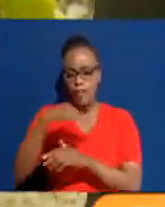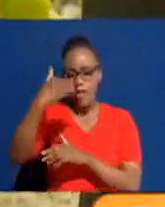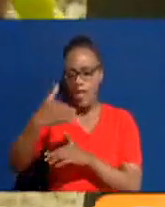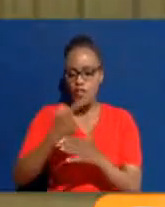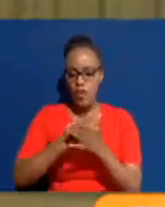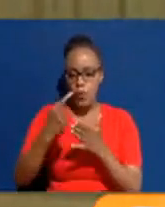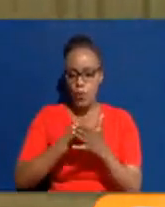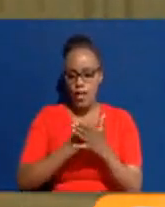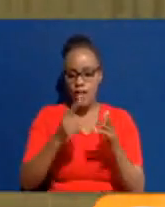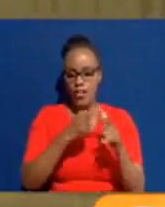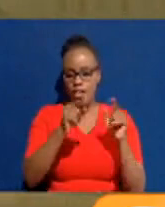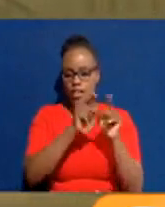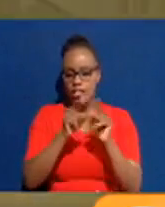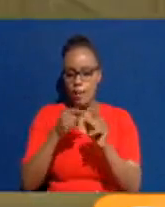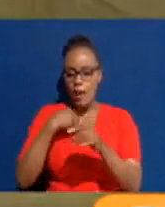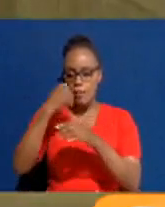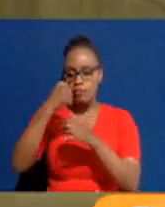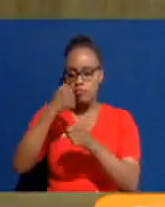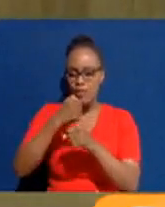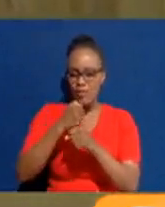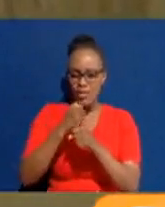basis. So a greenhouse like this, this is